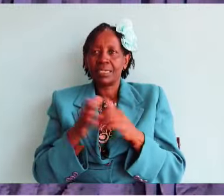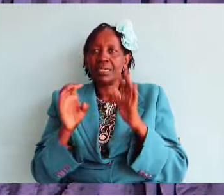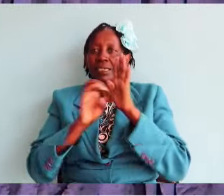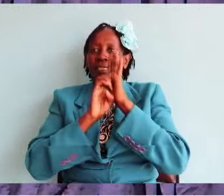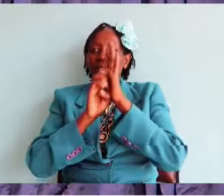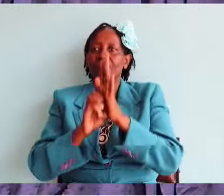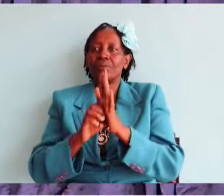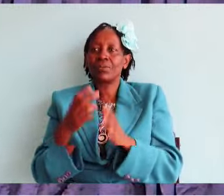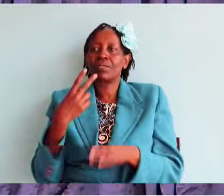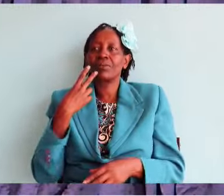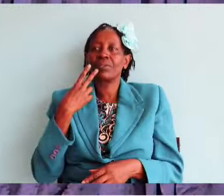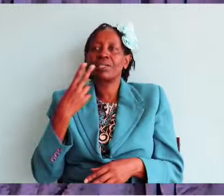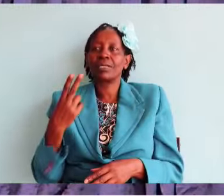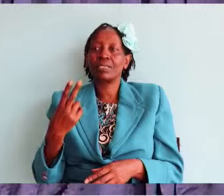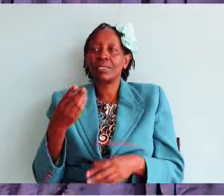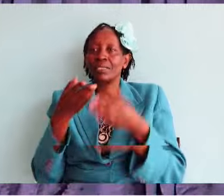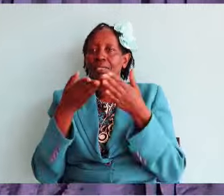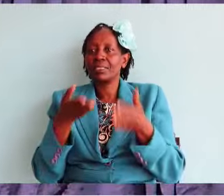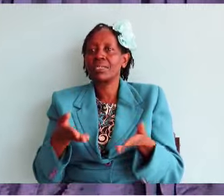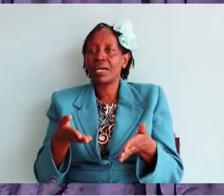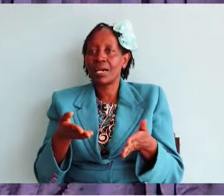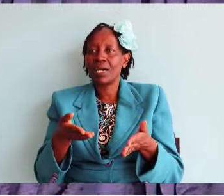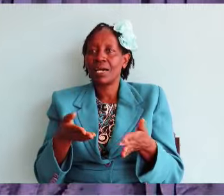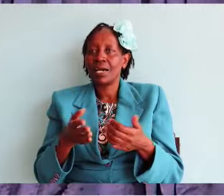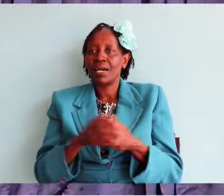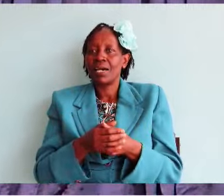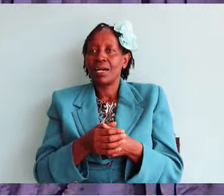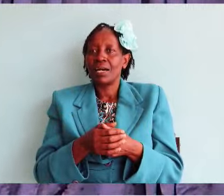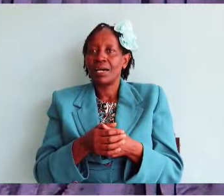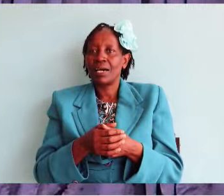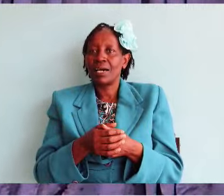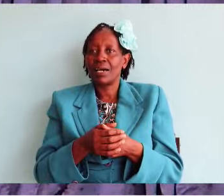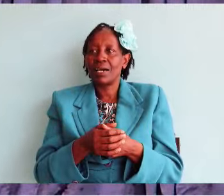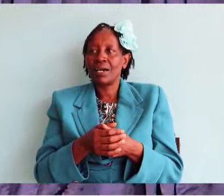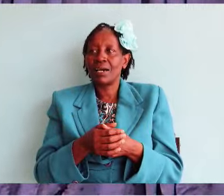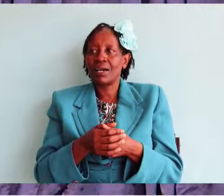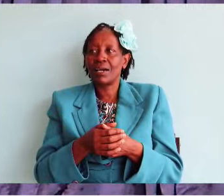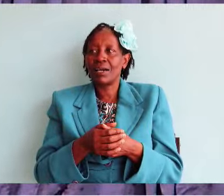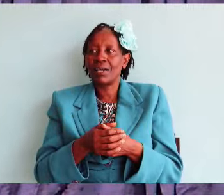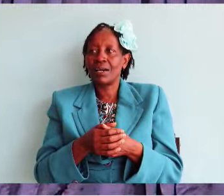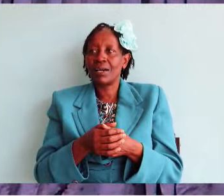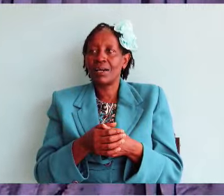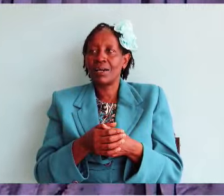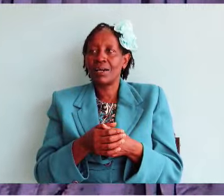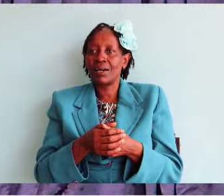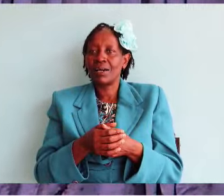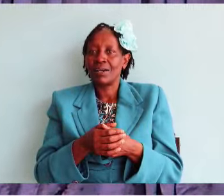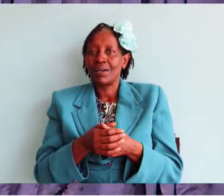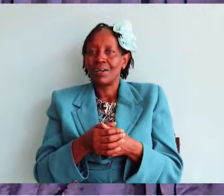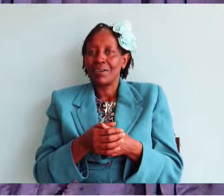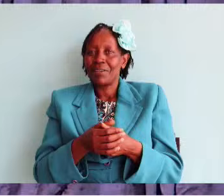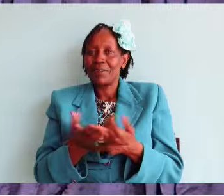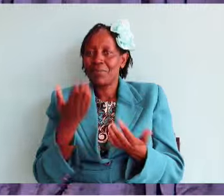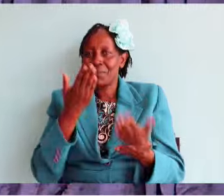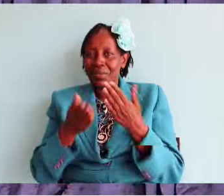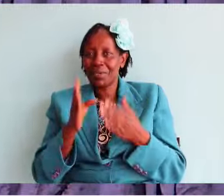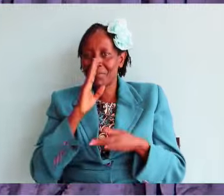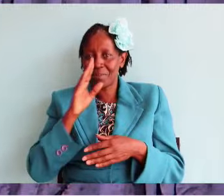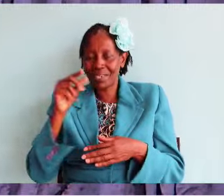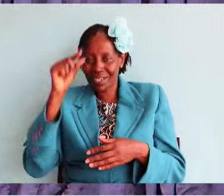200 ideas. You understand? And let's say we want to go the government of the people, by the people, and for the